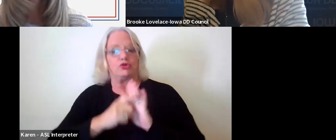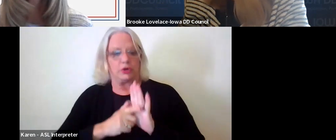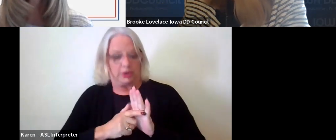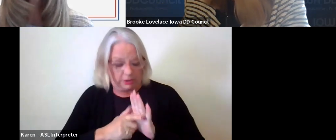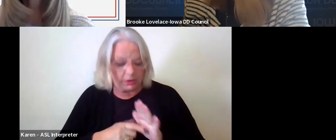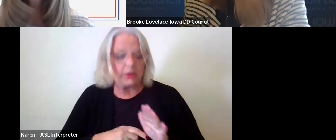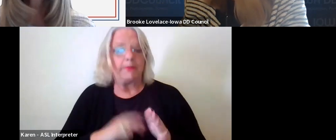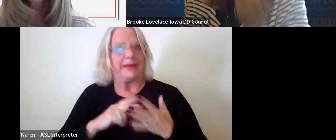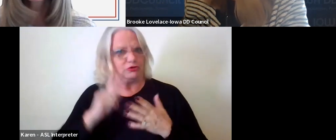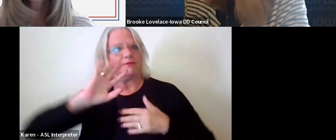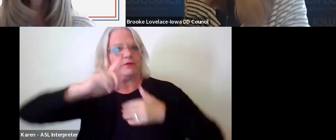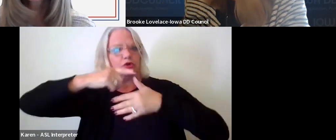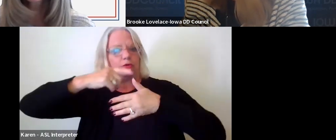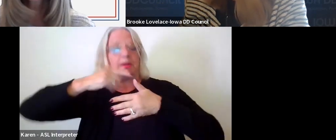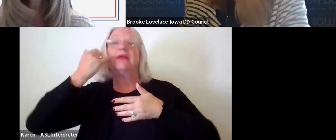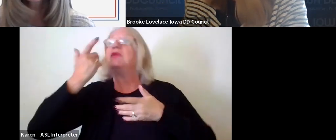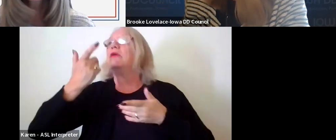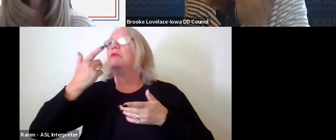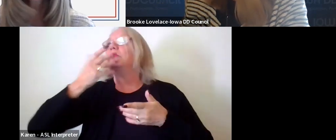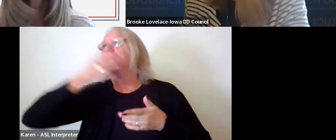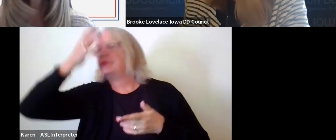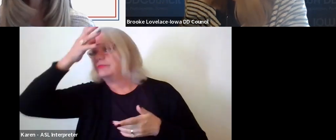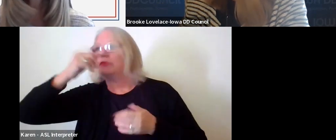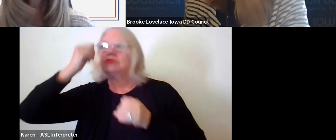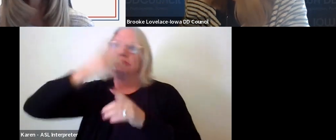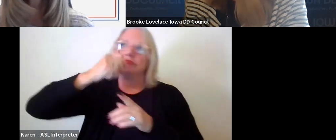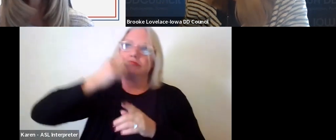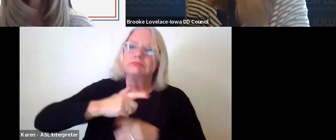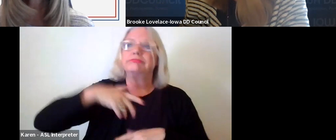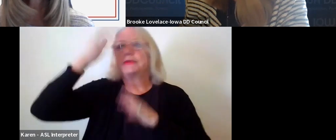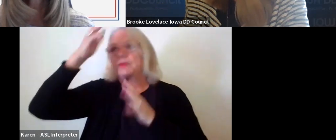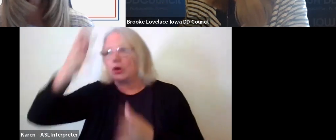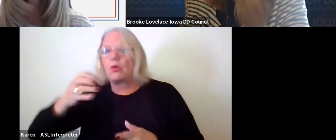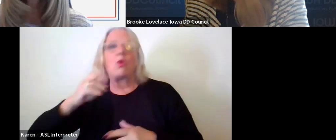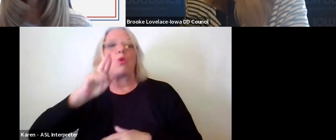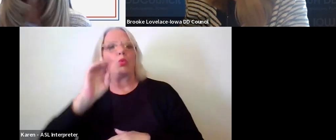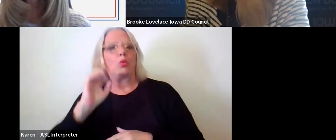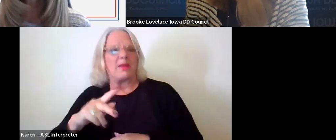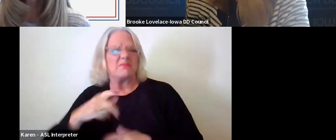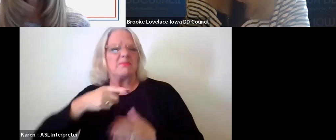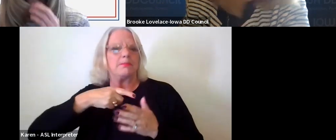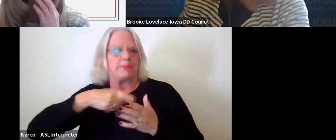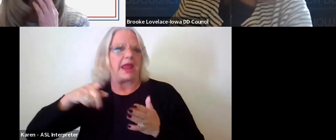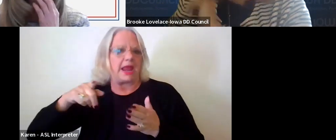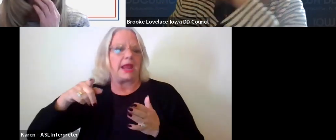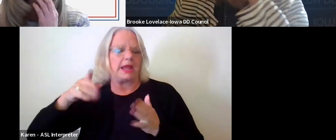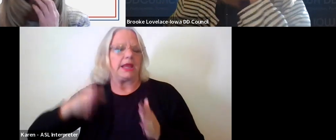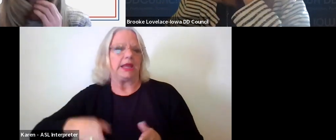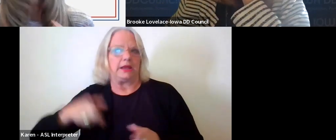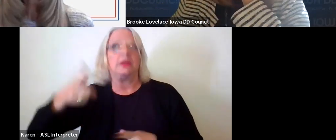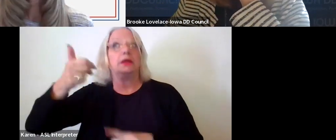grandparent, or a rep payee that's appointed by the Social Security Administration. And that can be a person or an